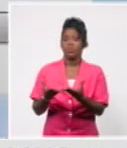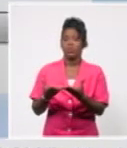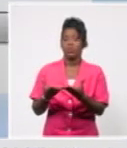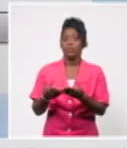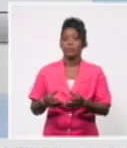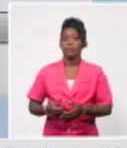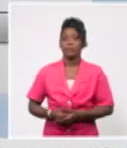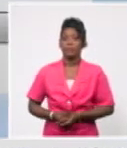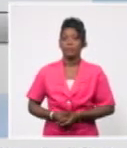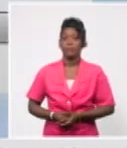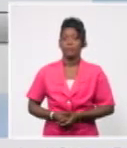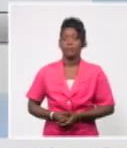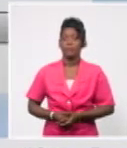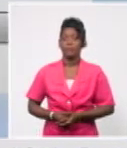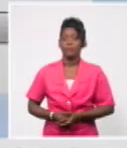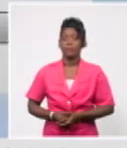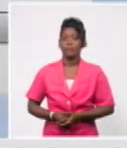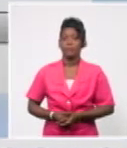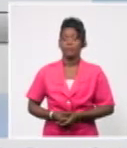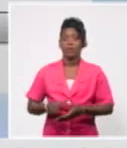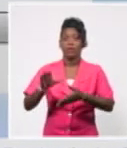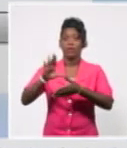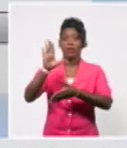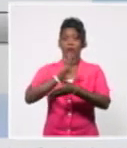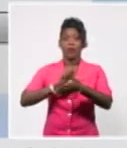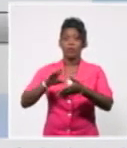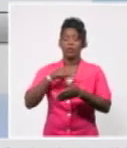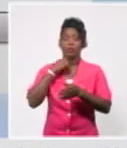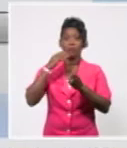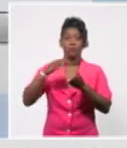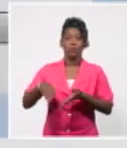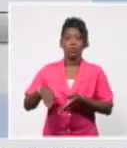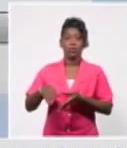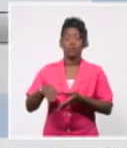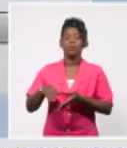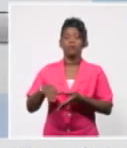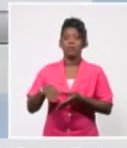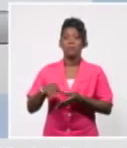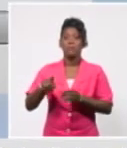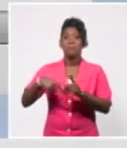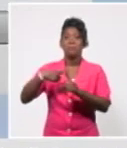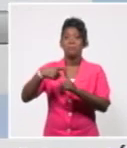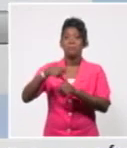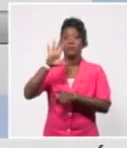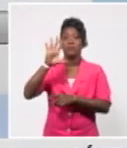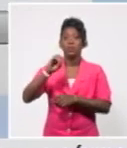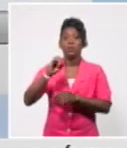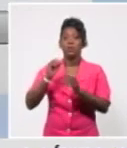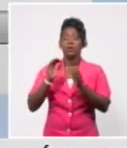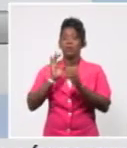Meanwhile, over half of deaths reported yesterday occurred in the region.